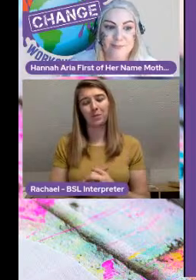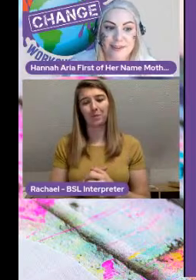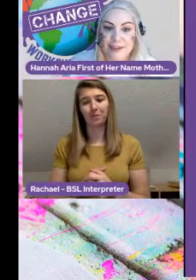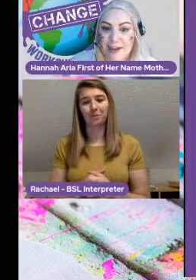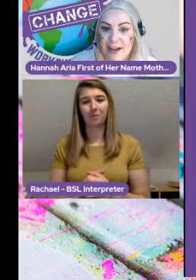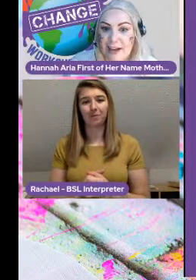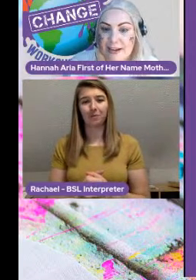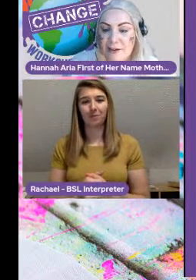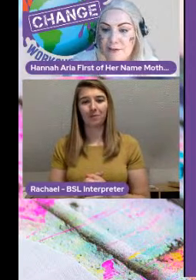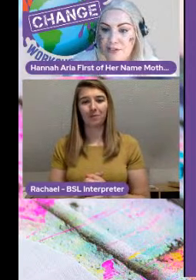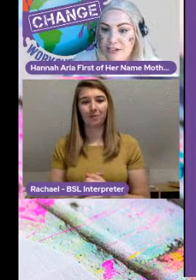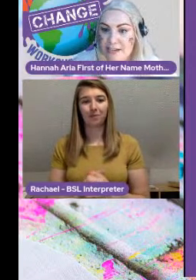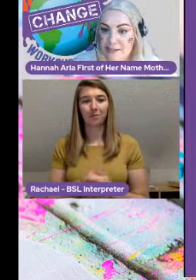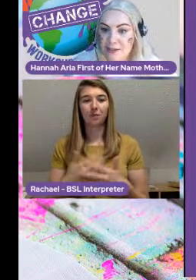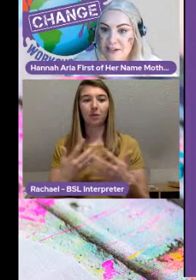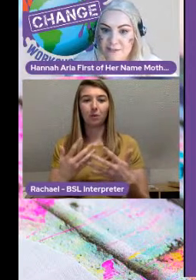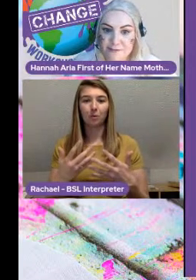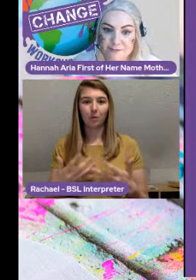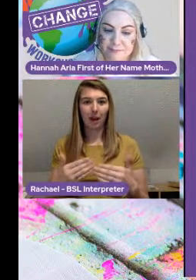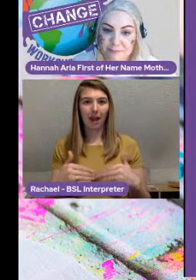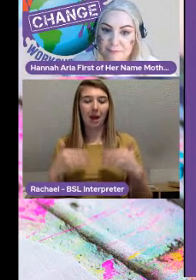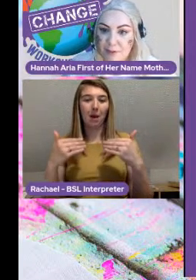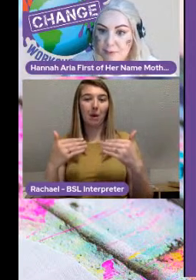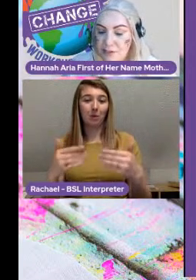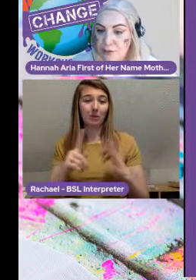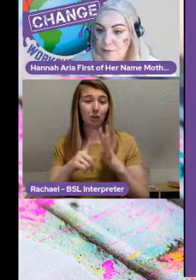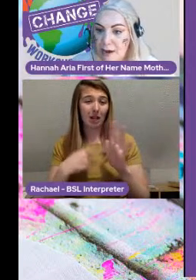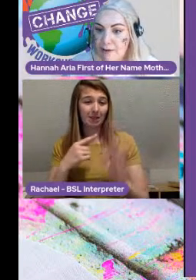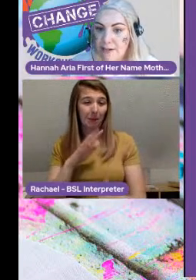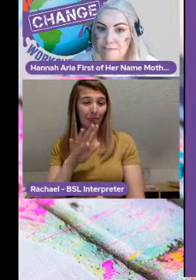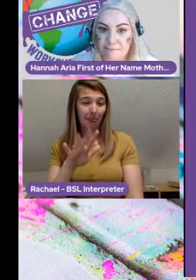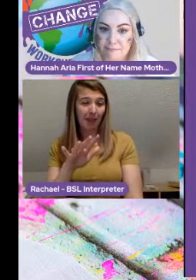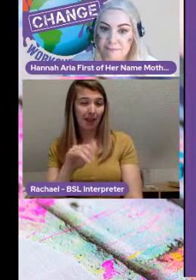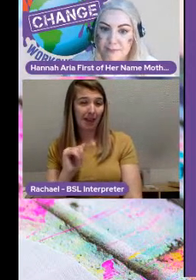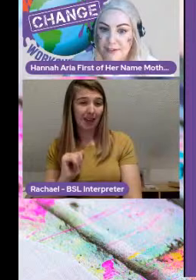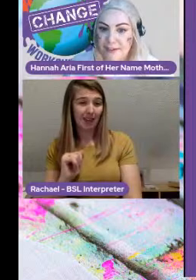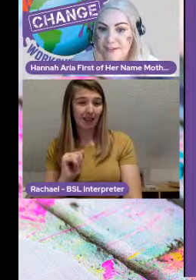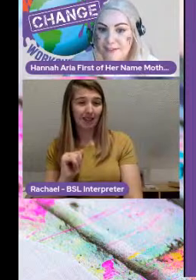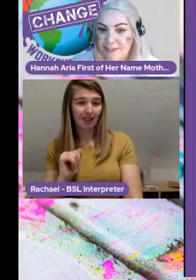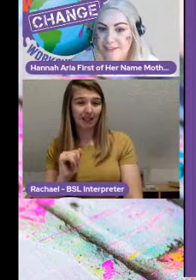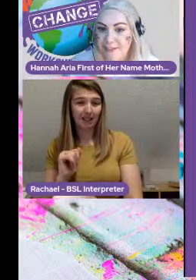you. And now Jasmine, the Magical Fairy.